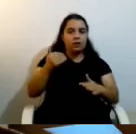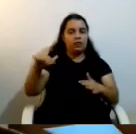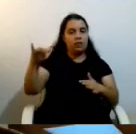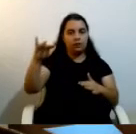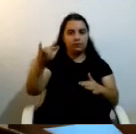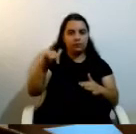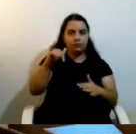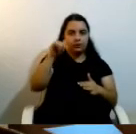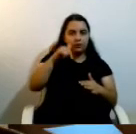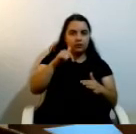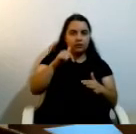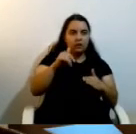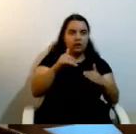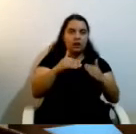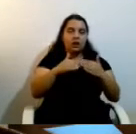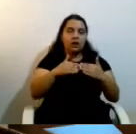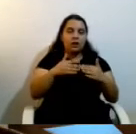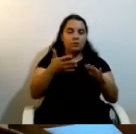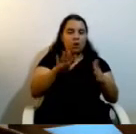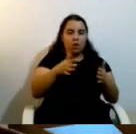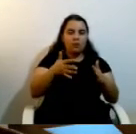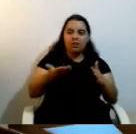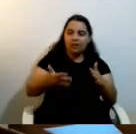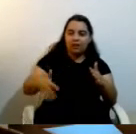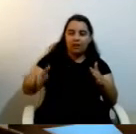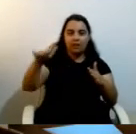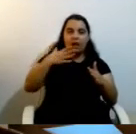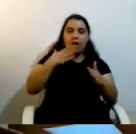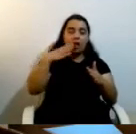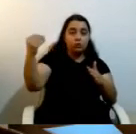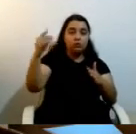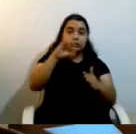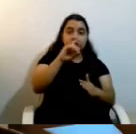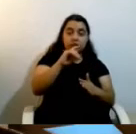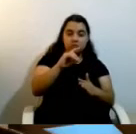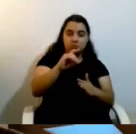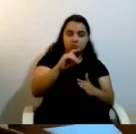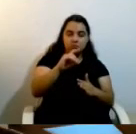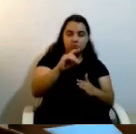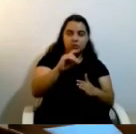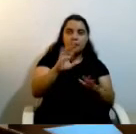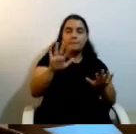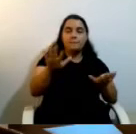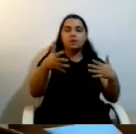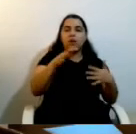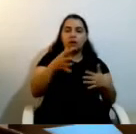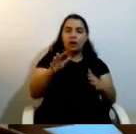Yet children and the families would benefit tremendously from personal assistance.